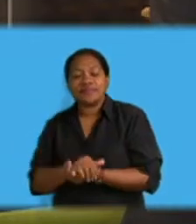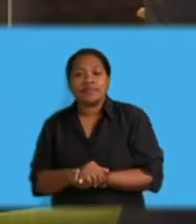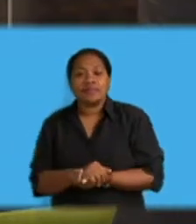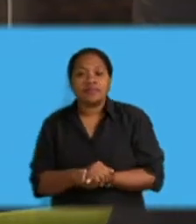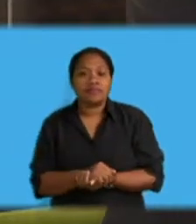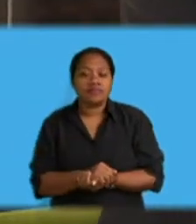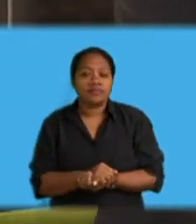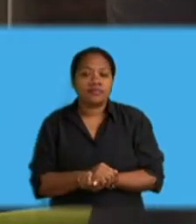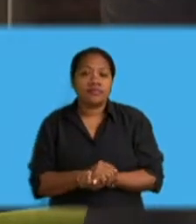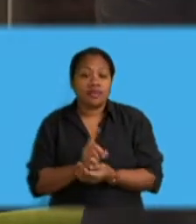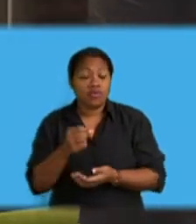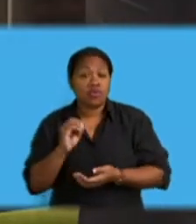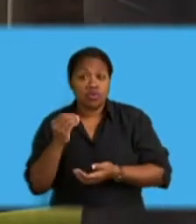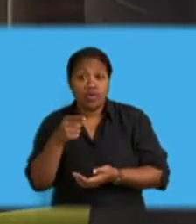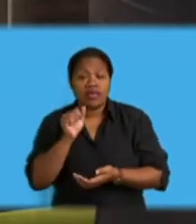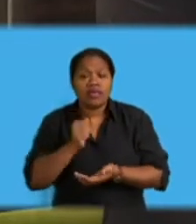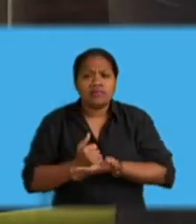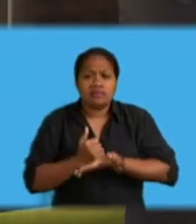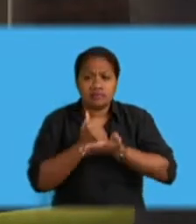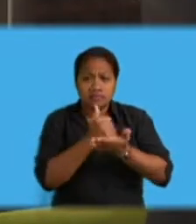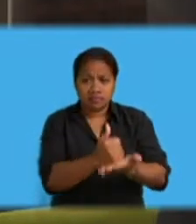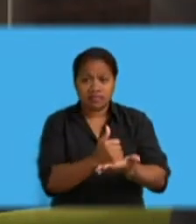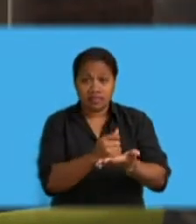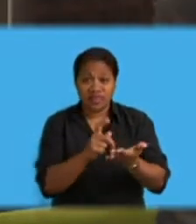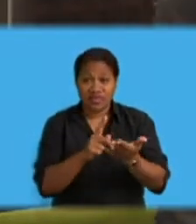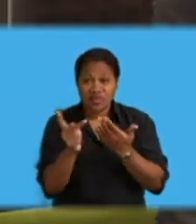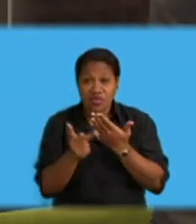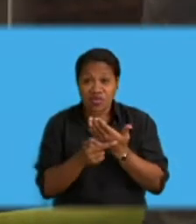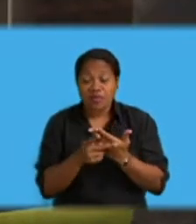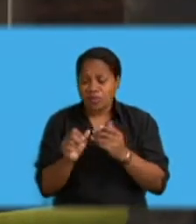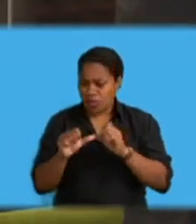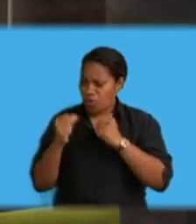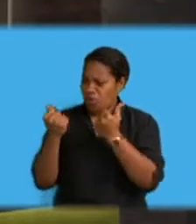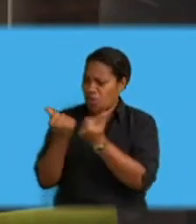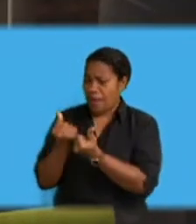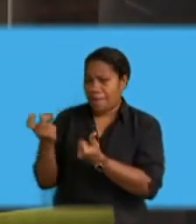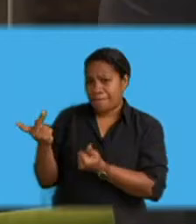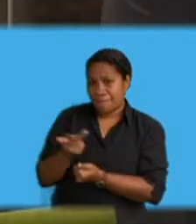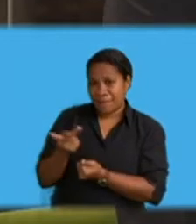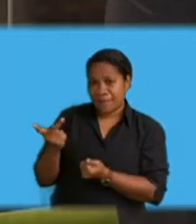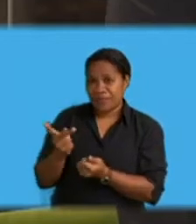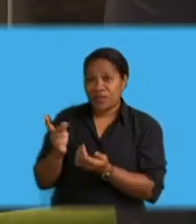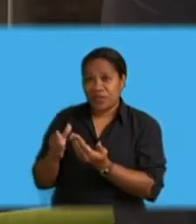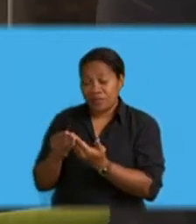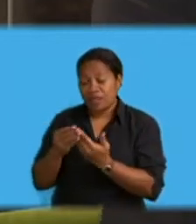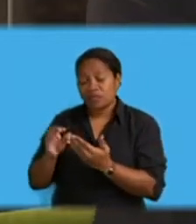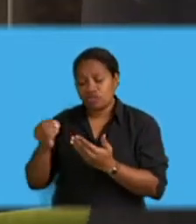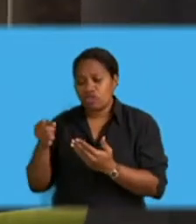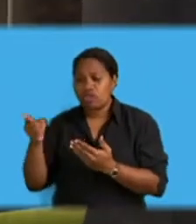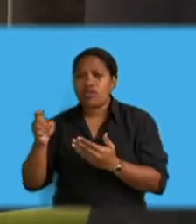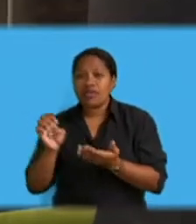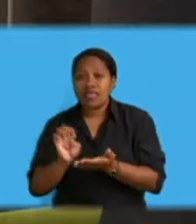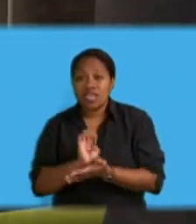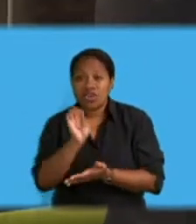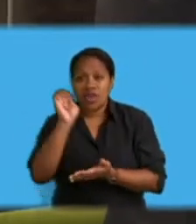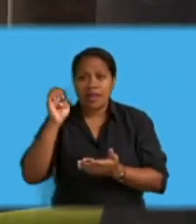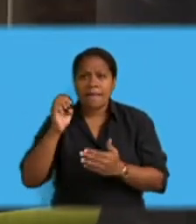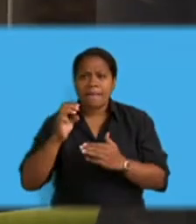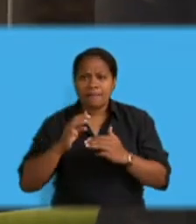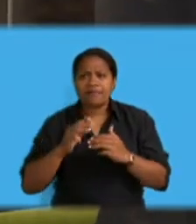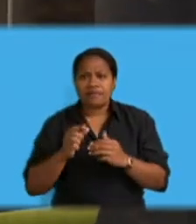program. It is agreed by the parties that the Construction Implementation Unit of the Ministry of Economy manage the upgrading work of 19